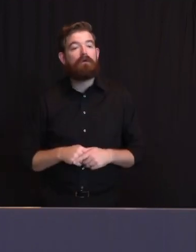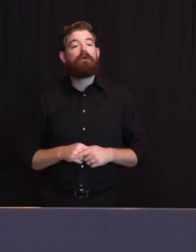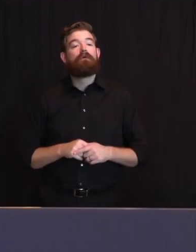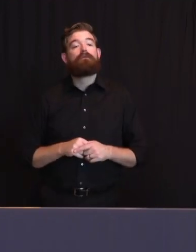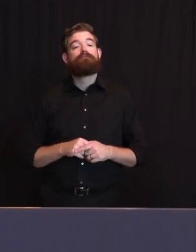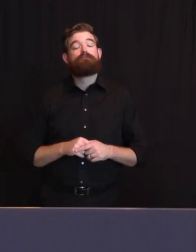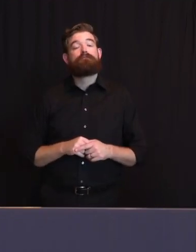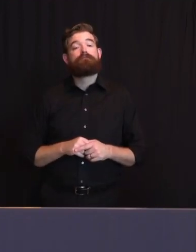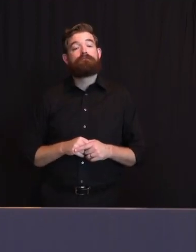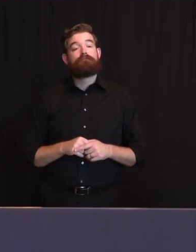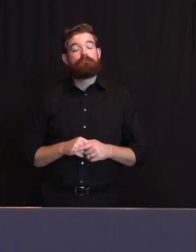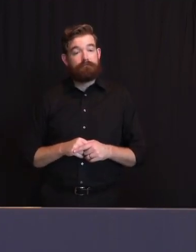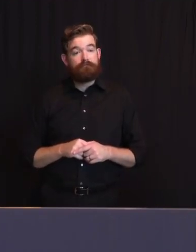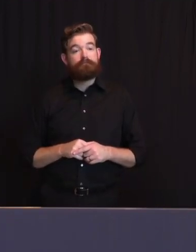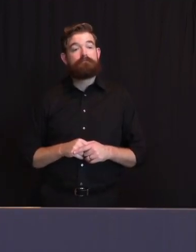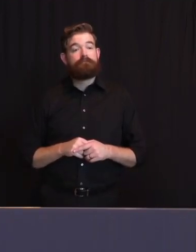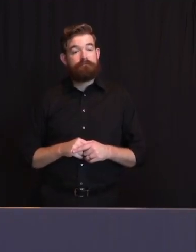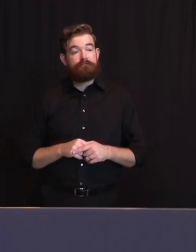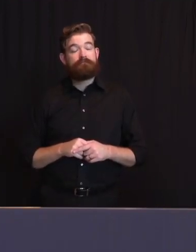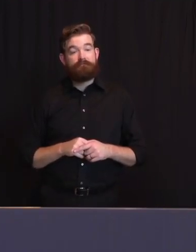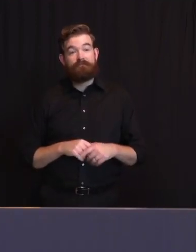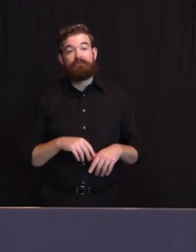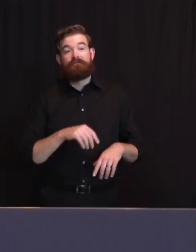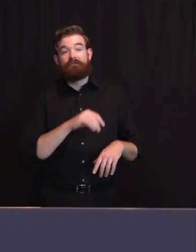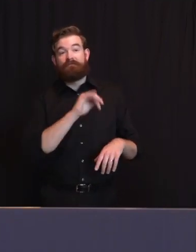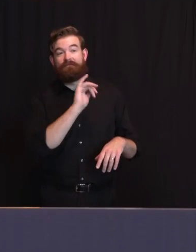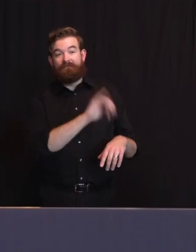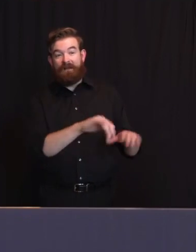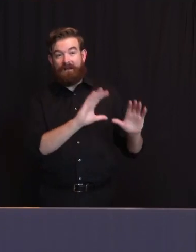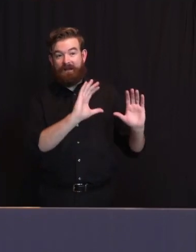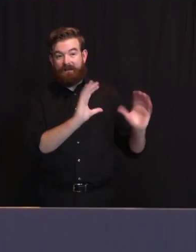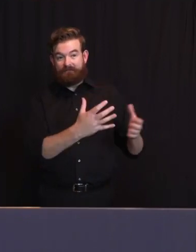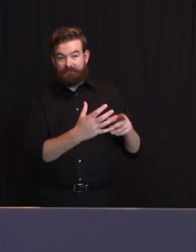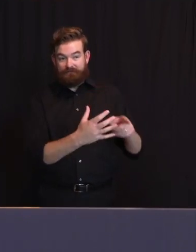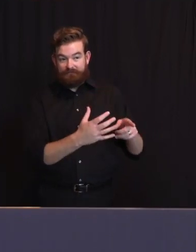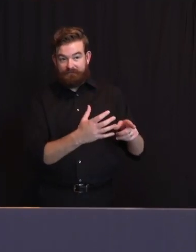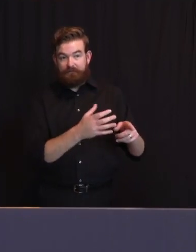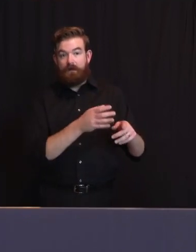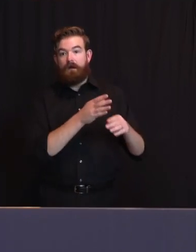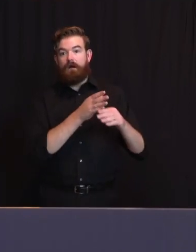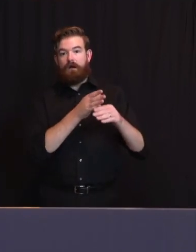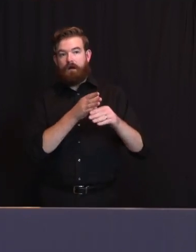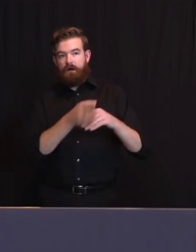league with the classes that were right after 9/11, which I think was, is that 127 or 128?